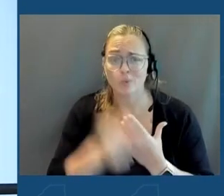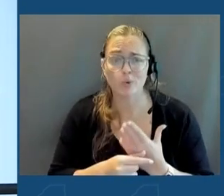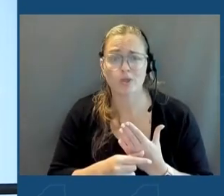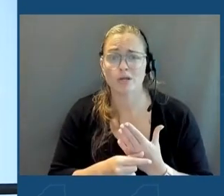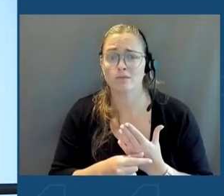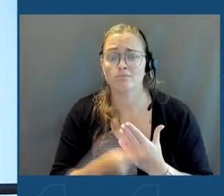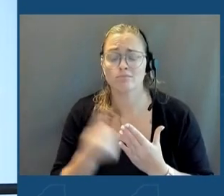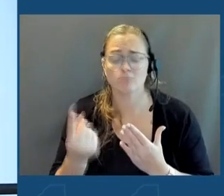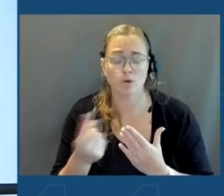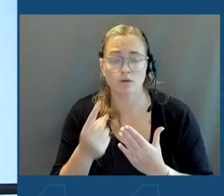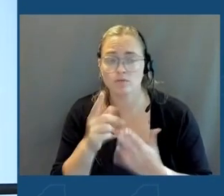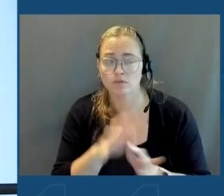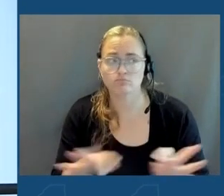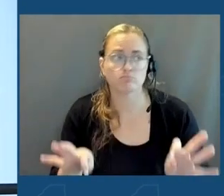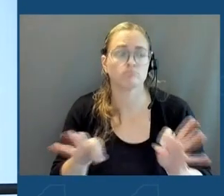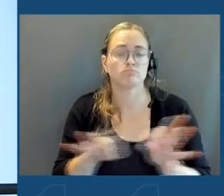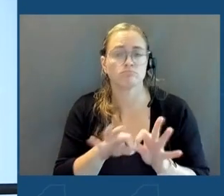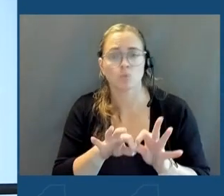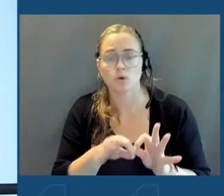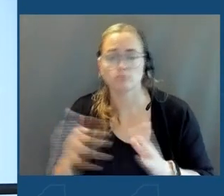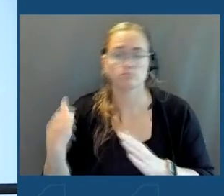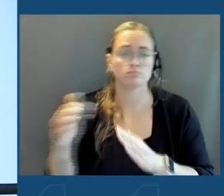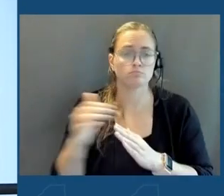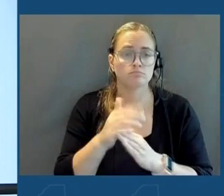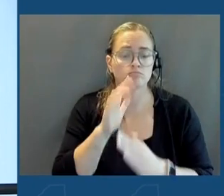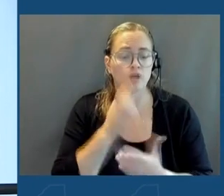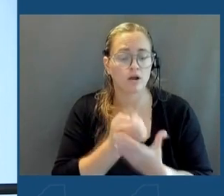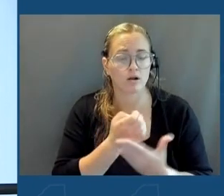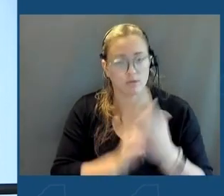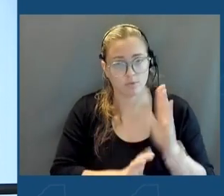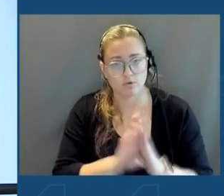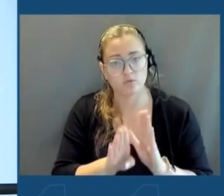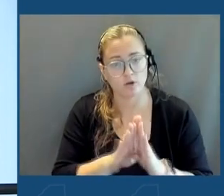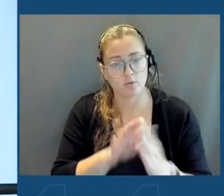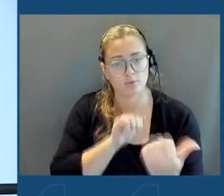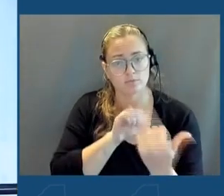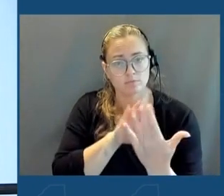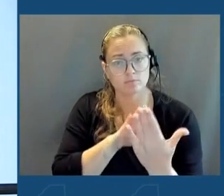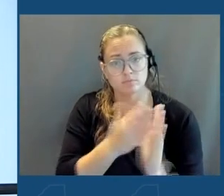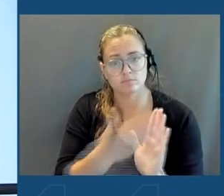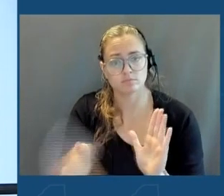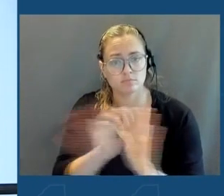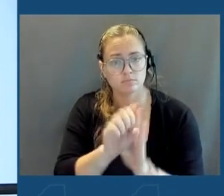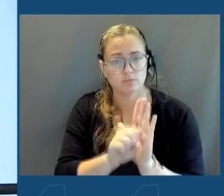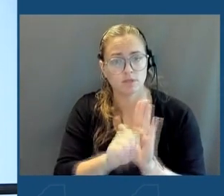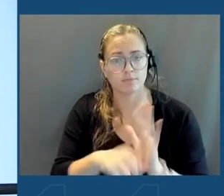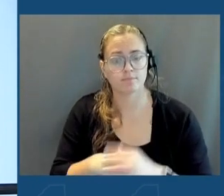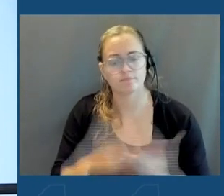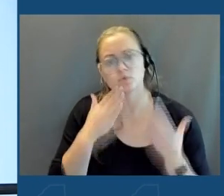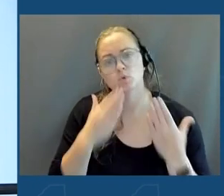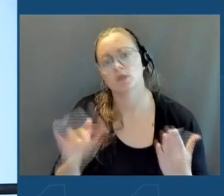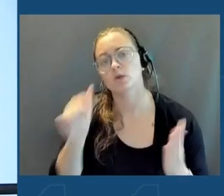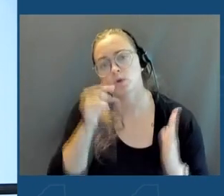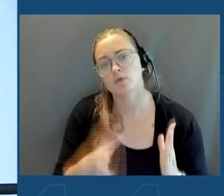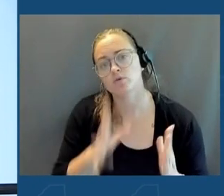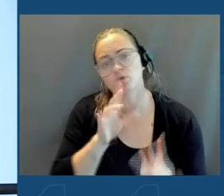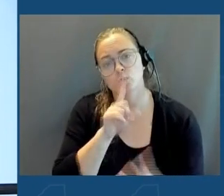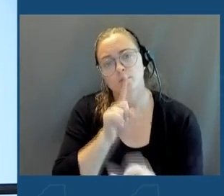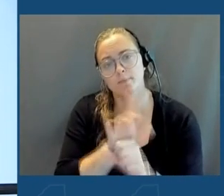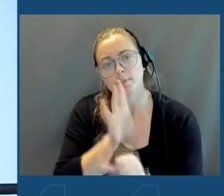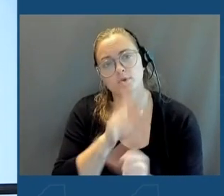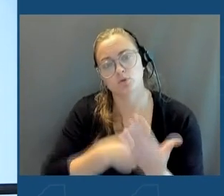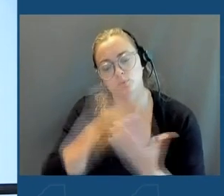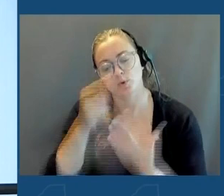the cornerstones of our economic development strategy across the state. So I wanted to thank you, Governor, for your commitment to this